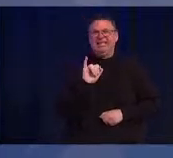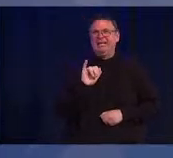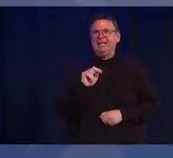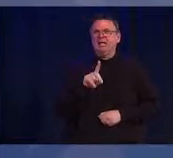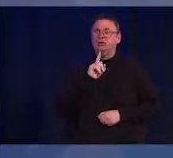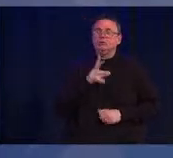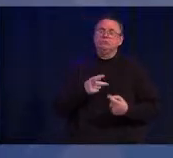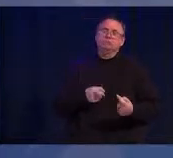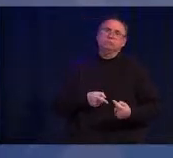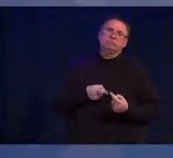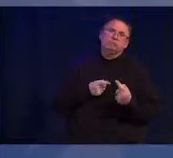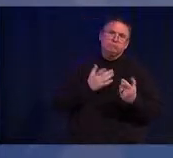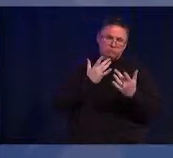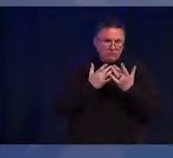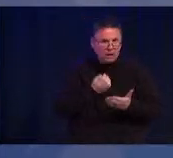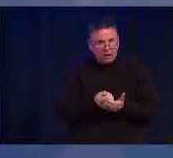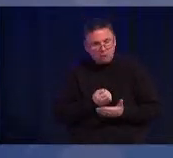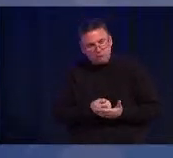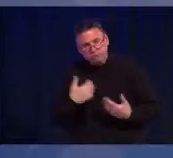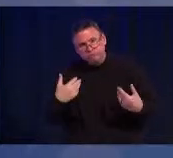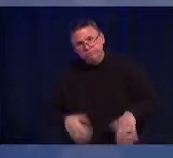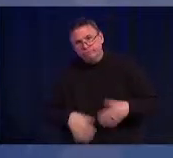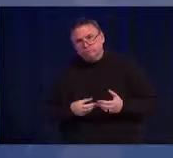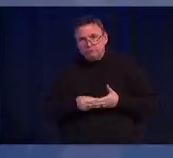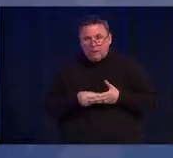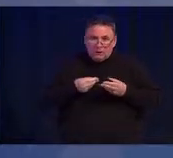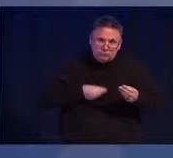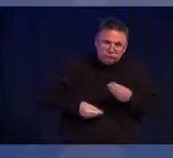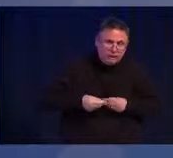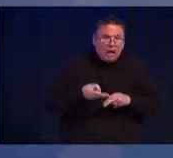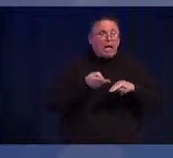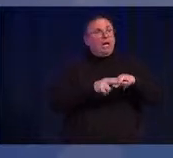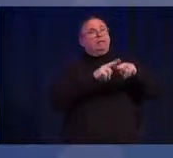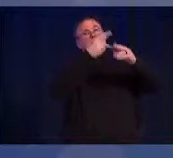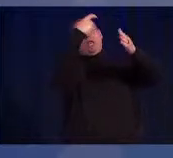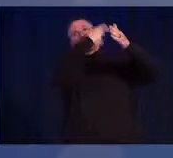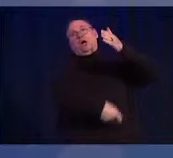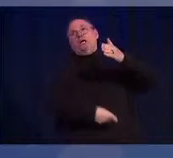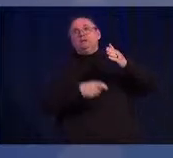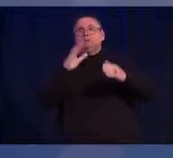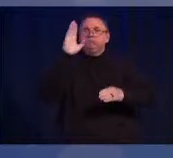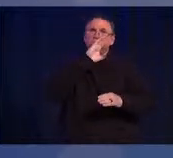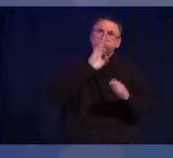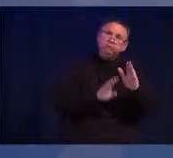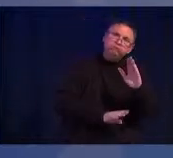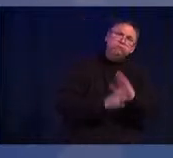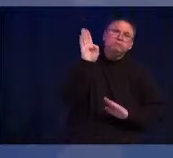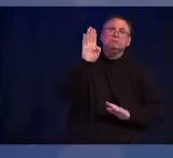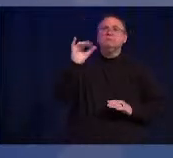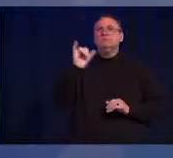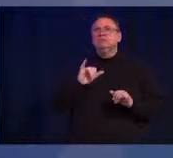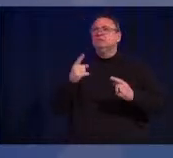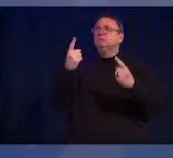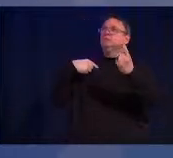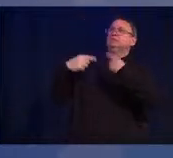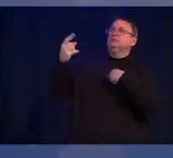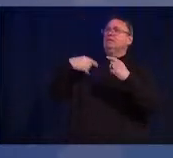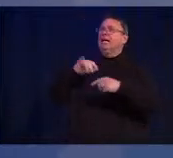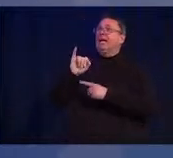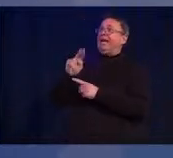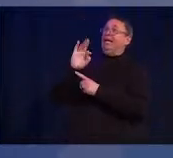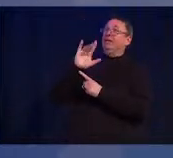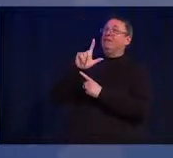economy, because of inflation. And we're told that inflation is caused